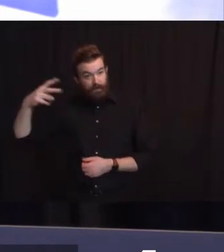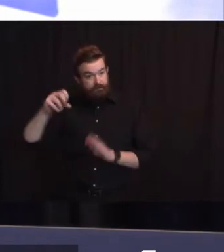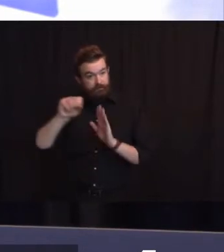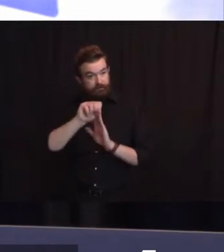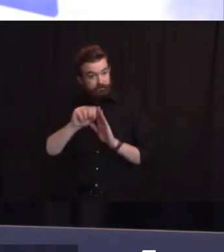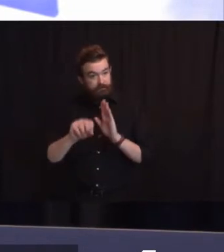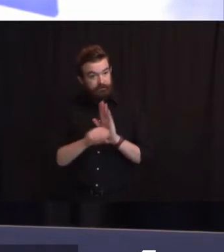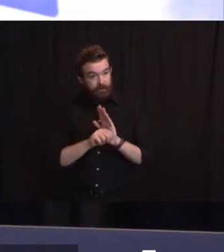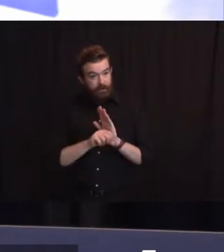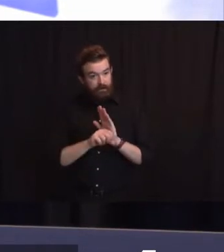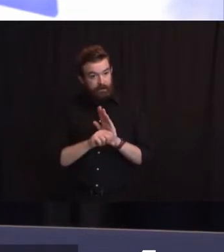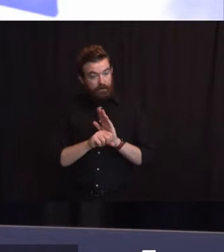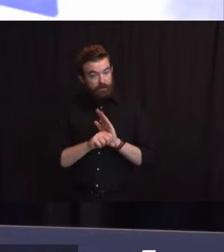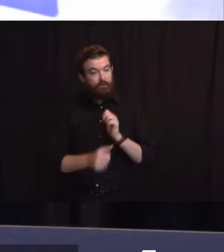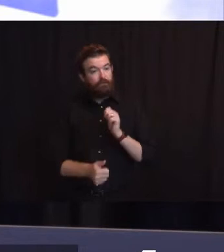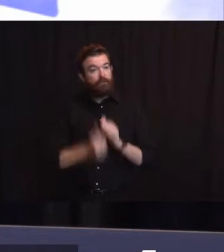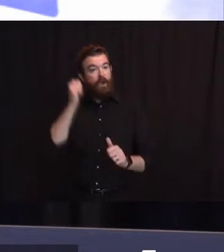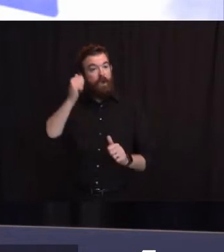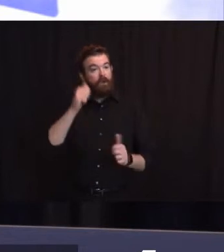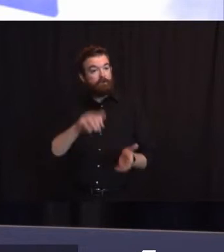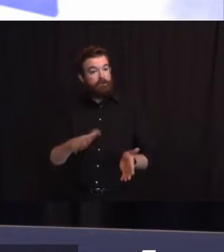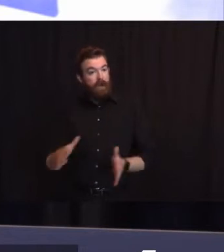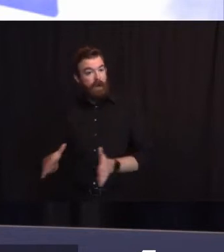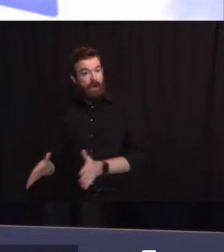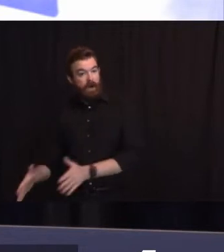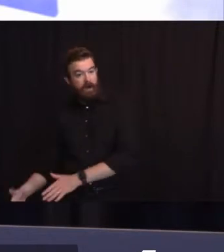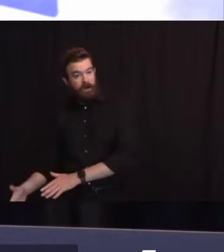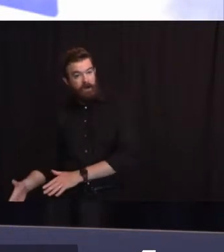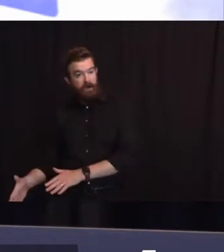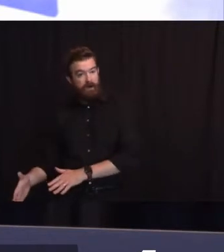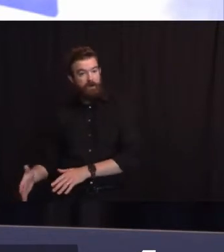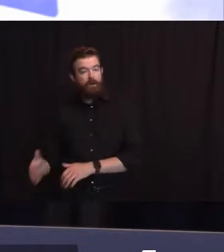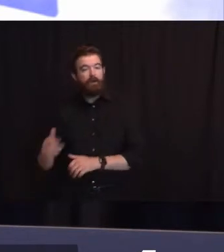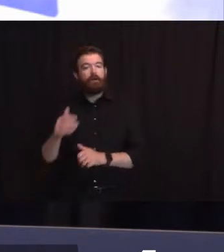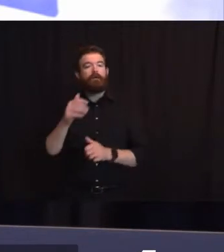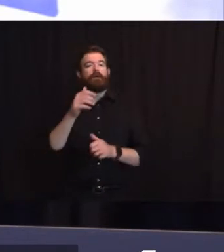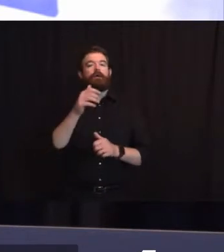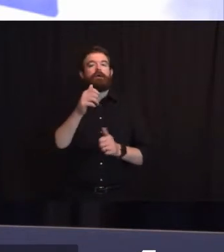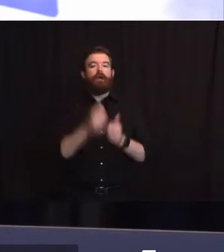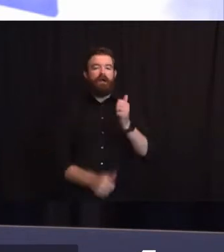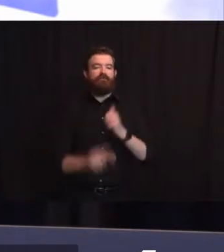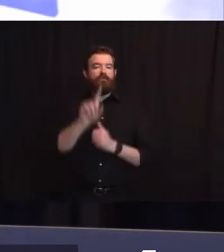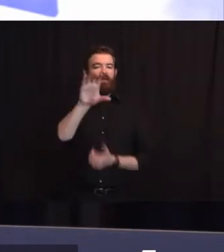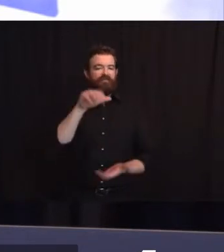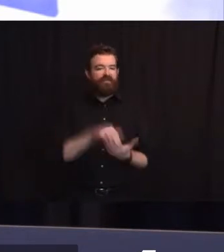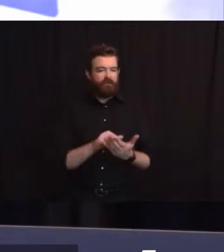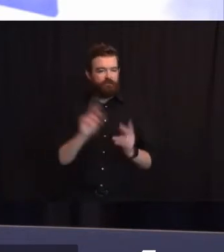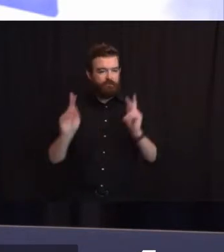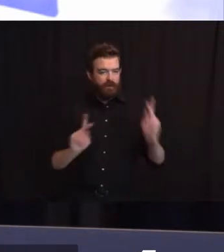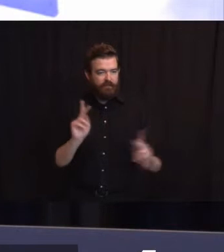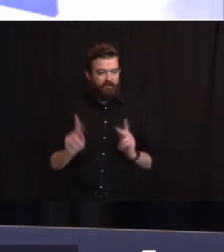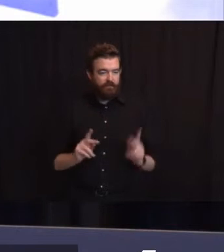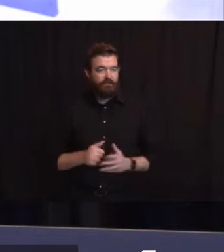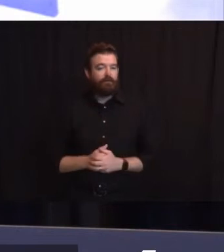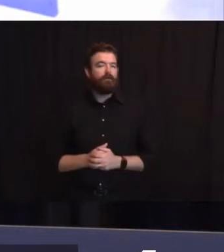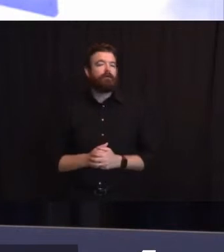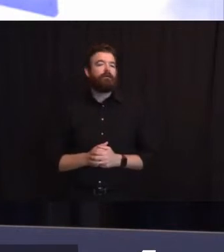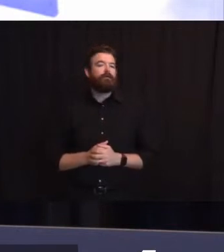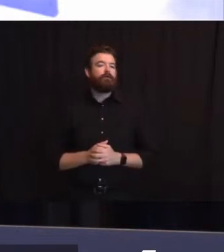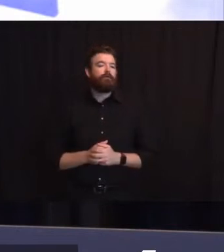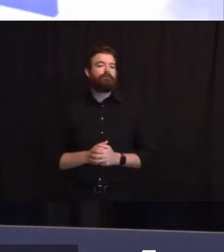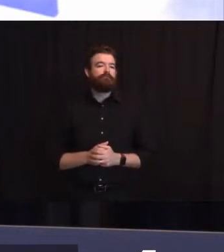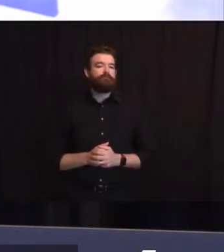cautious. 1 in 500 New Jerseyans have died from COVID-19. This is a serious and